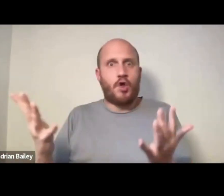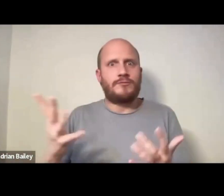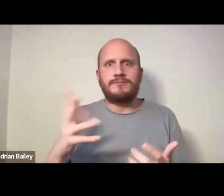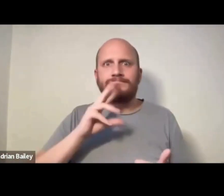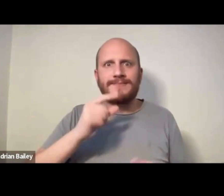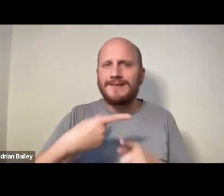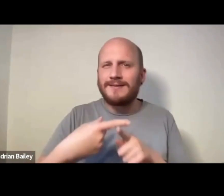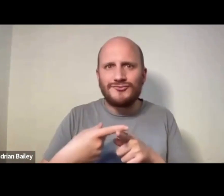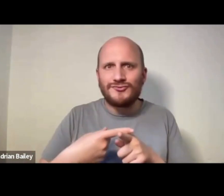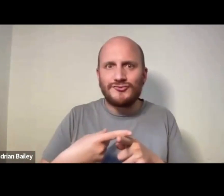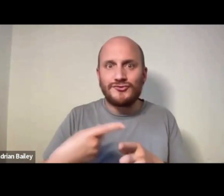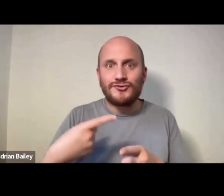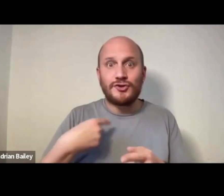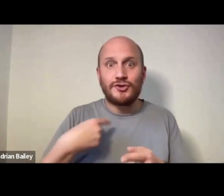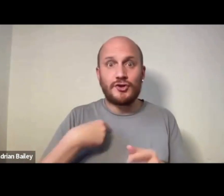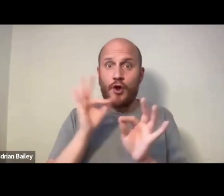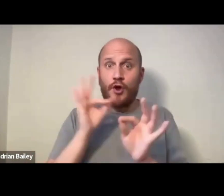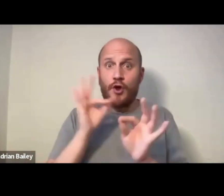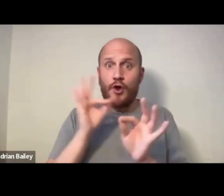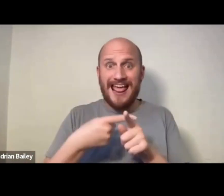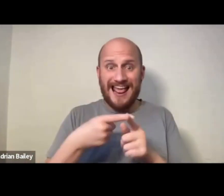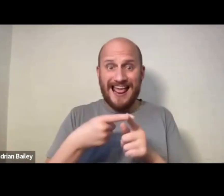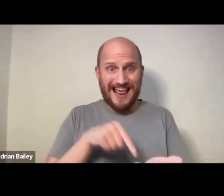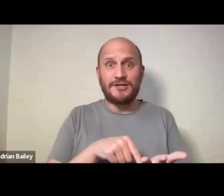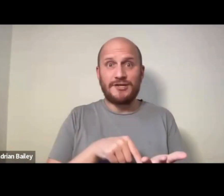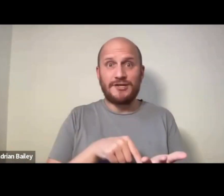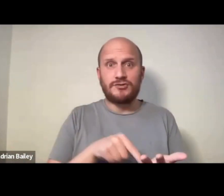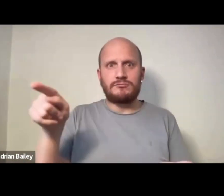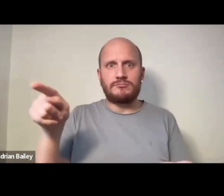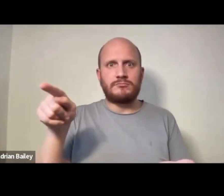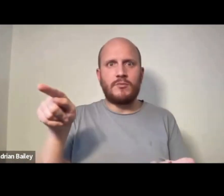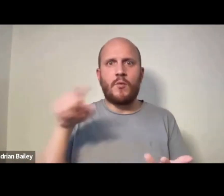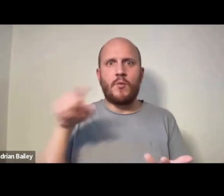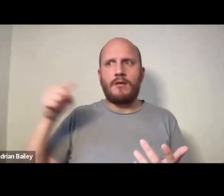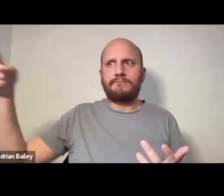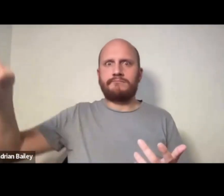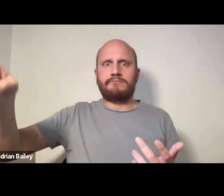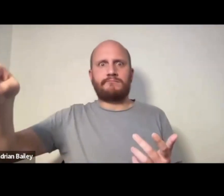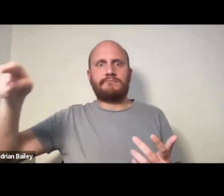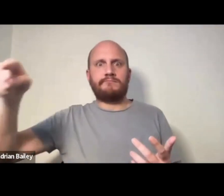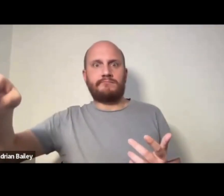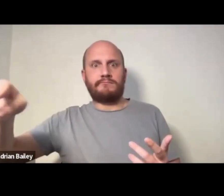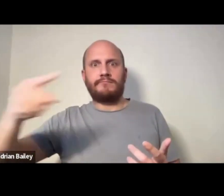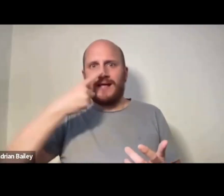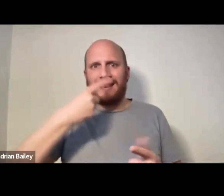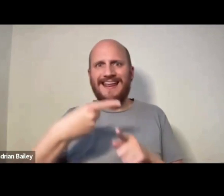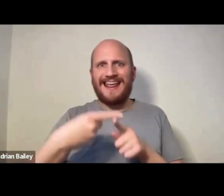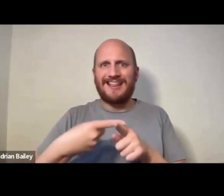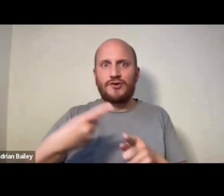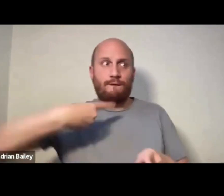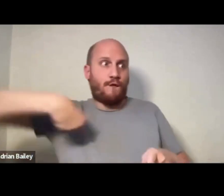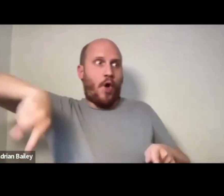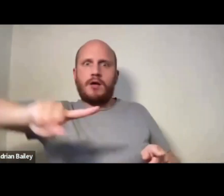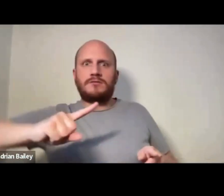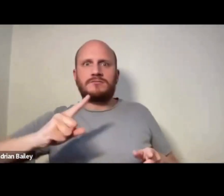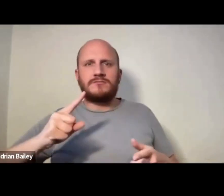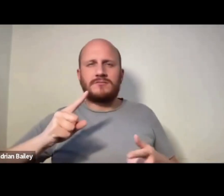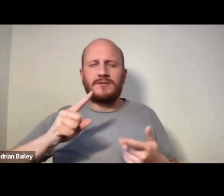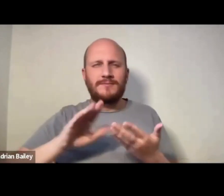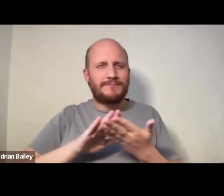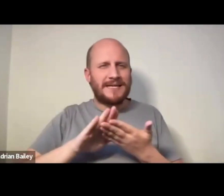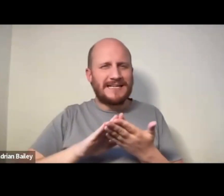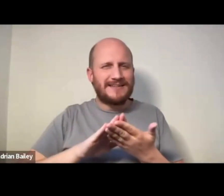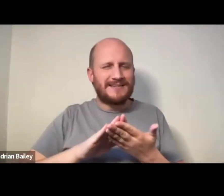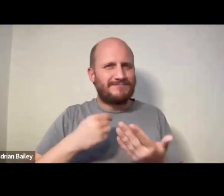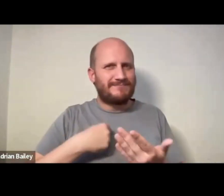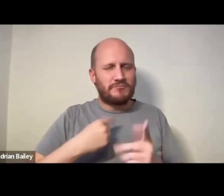a lot of kind of groups will just kind of point at one person of like, she speaks English, let her fill it out for all of us. And that obviously doesn't really get us a good response